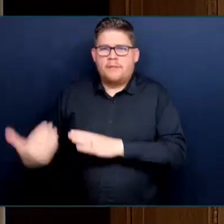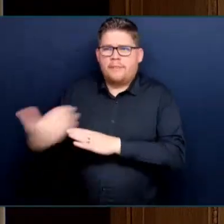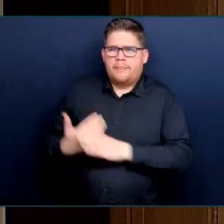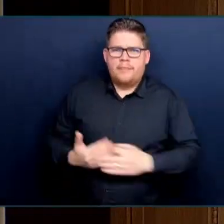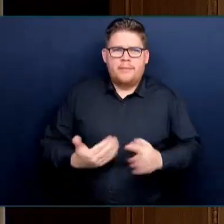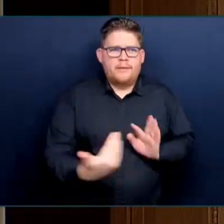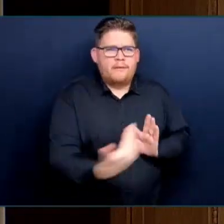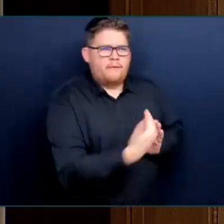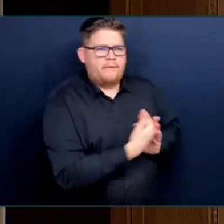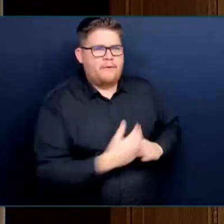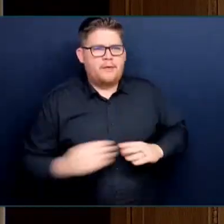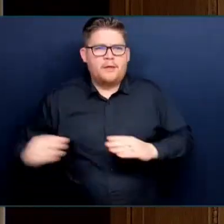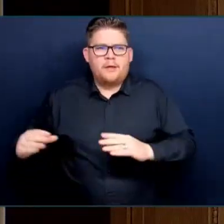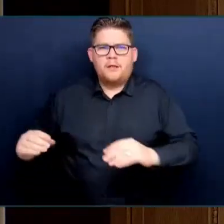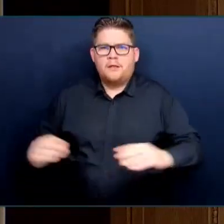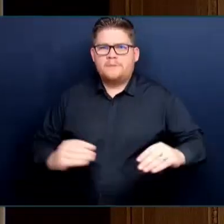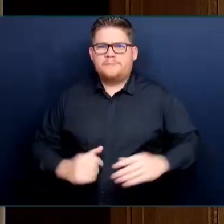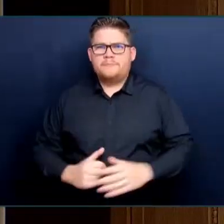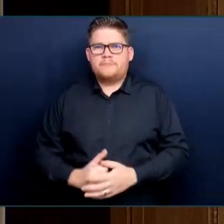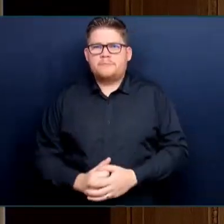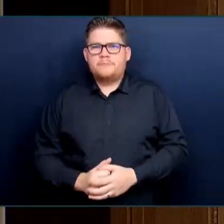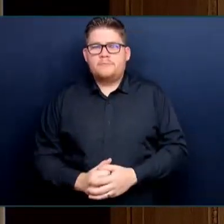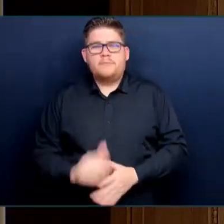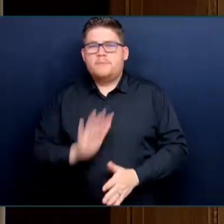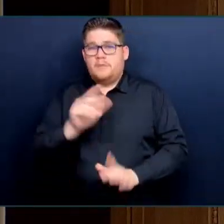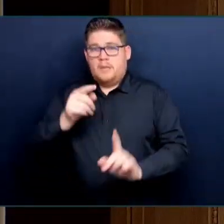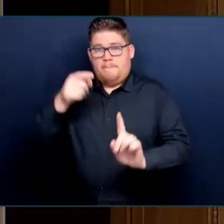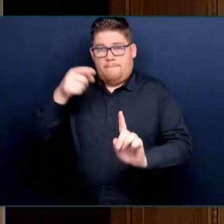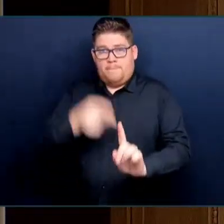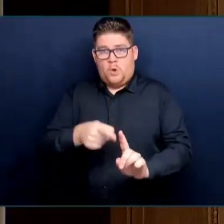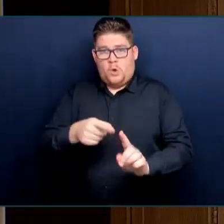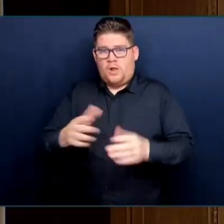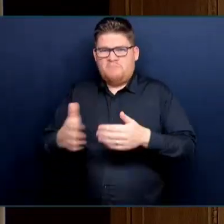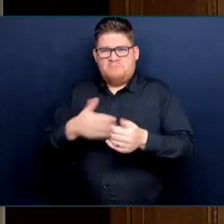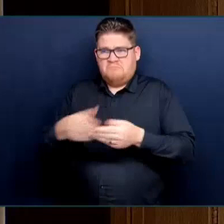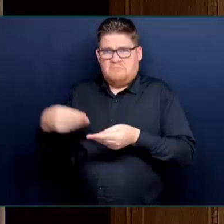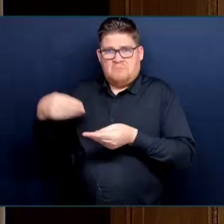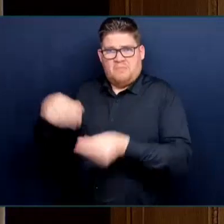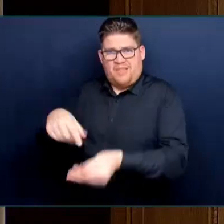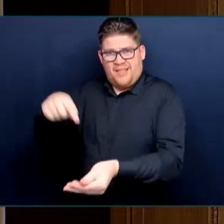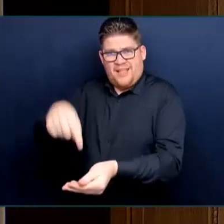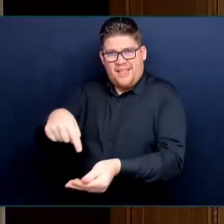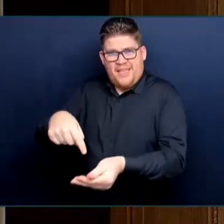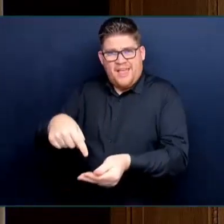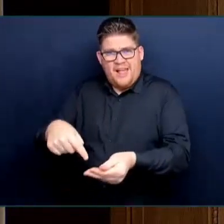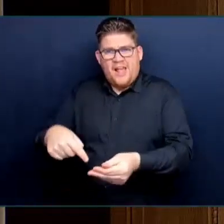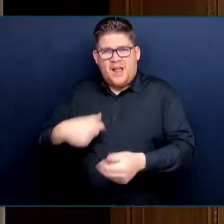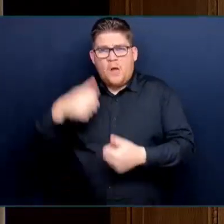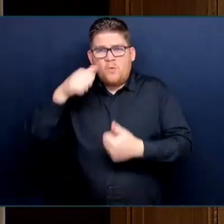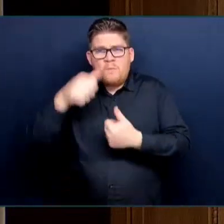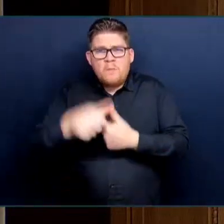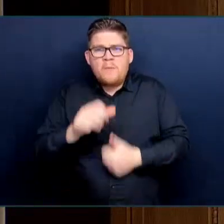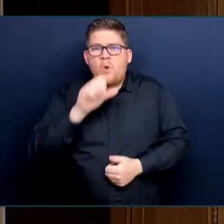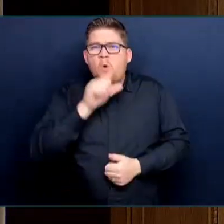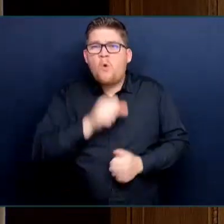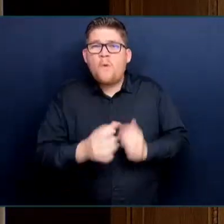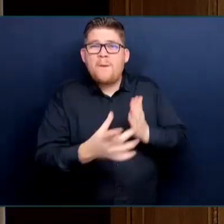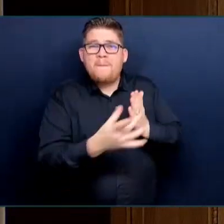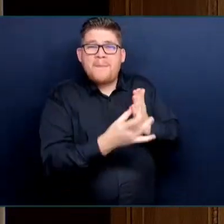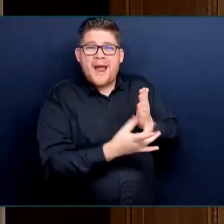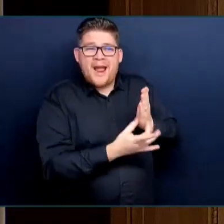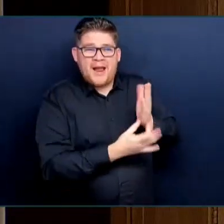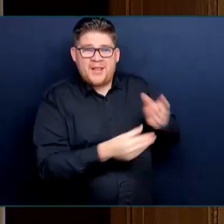But however much we paid, we have them. I remember the briefing binders. You know what I remember? They were never that brief, actually.